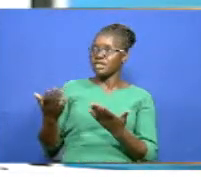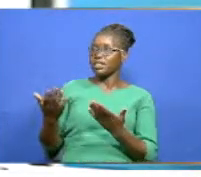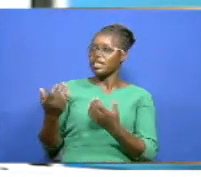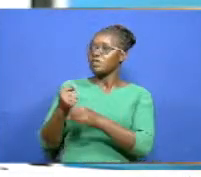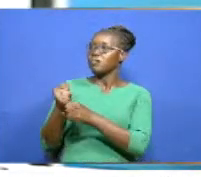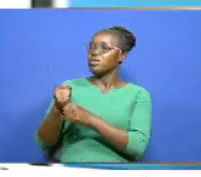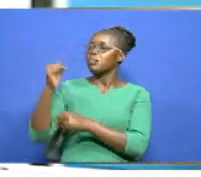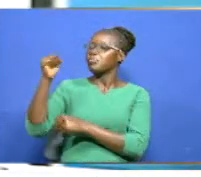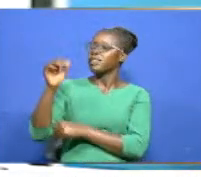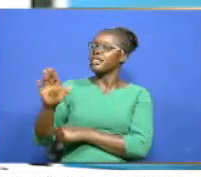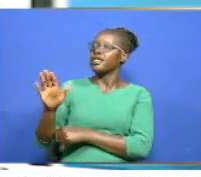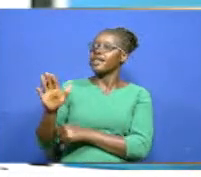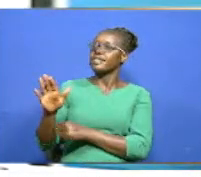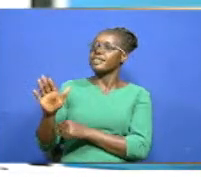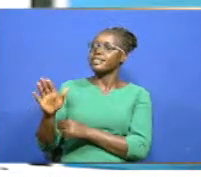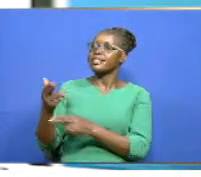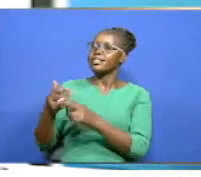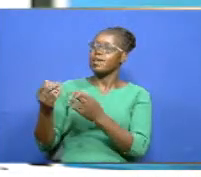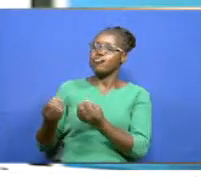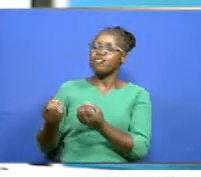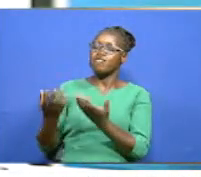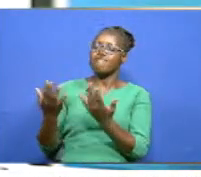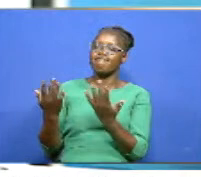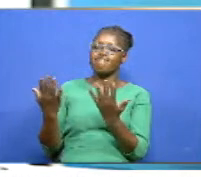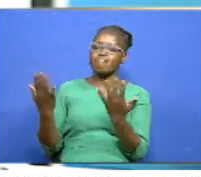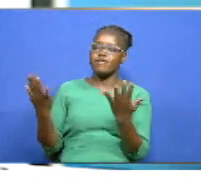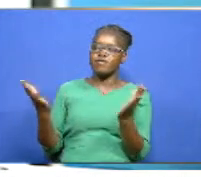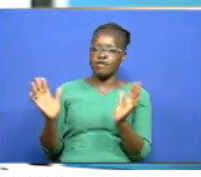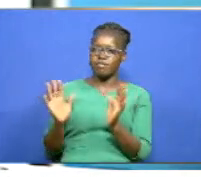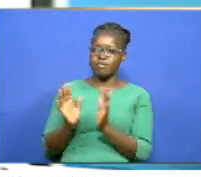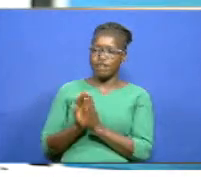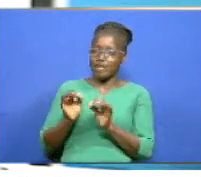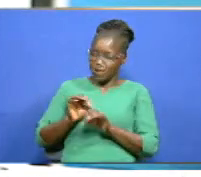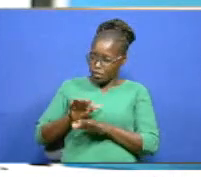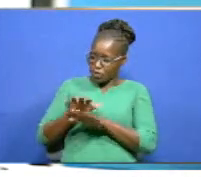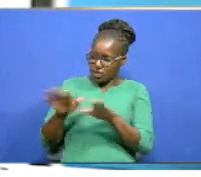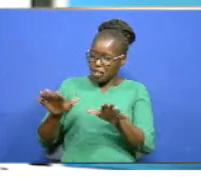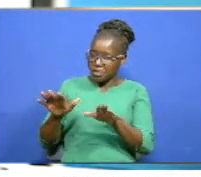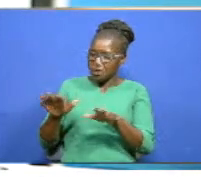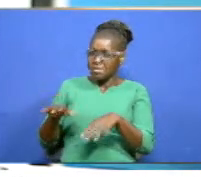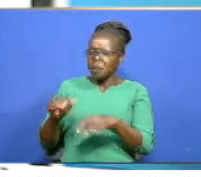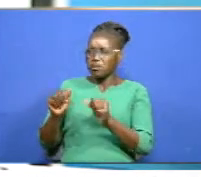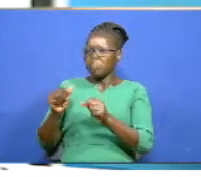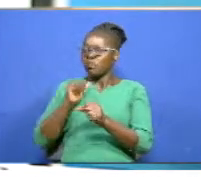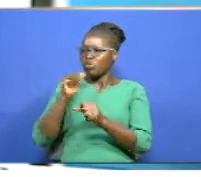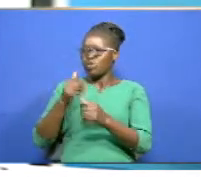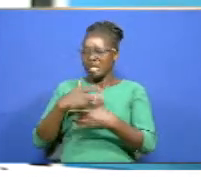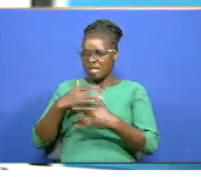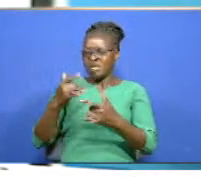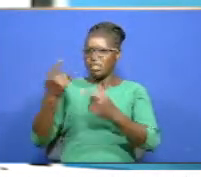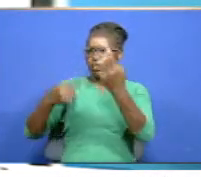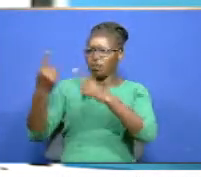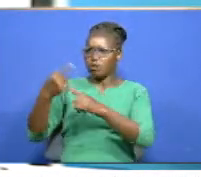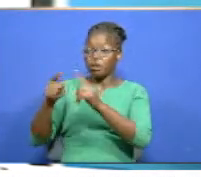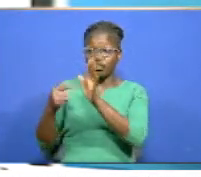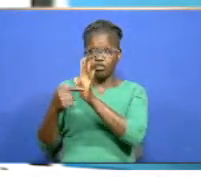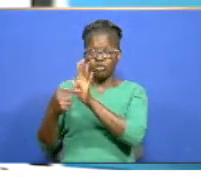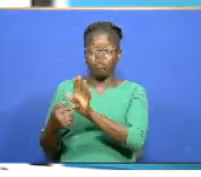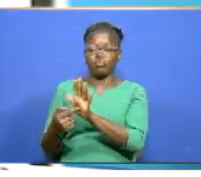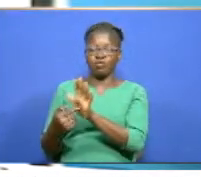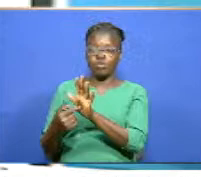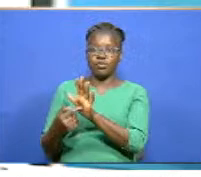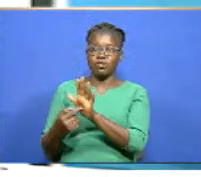party. So they might not necessarily be into it to win the election as well, but they also want to show. Remember